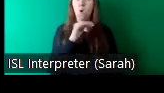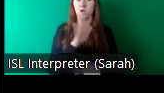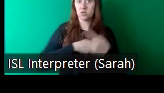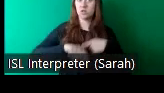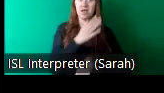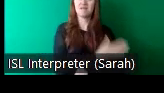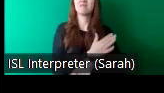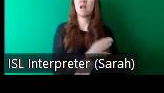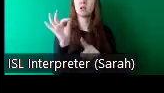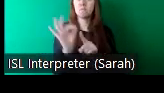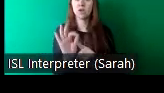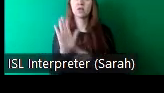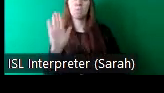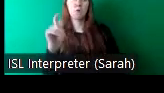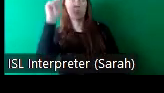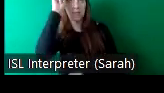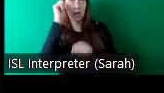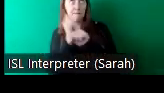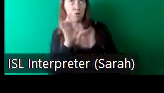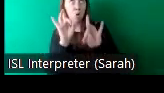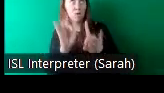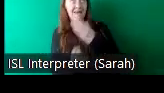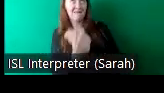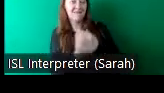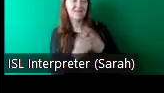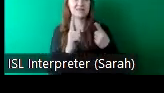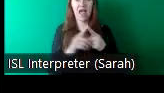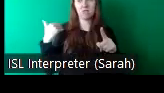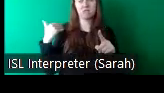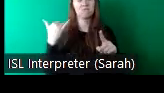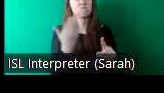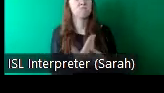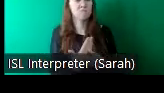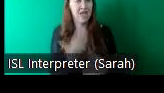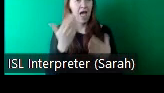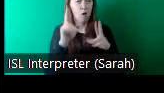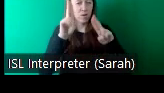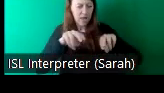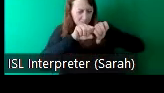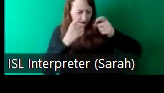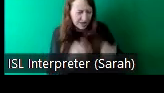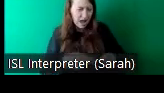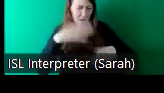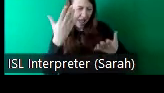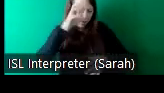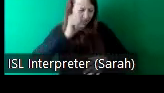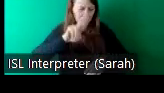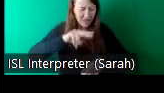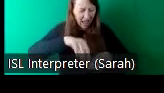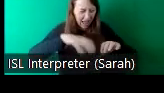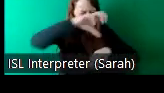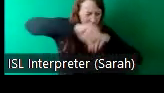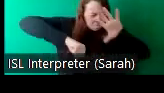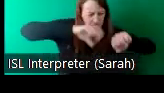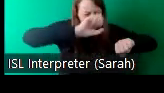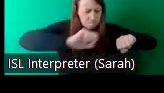to really think about how you can deconstruct events and issues from a range of different viewpoints in order to develop what Doug Bourne calls a kind